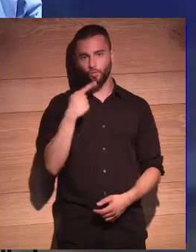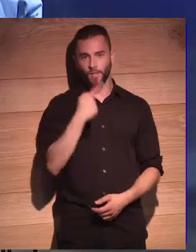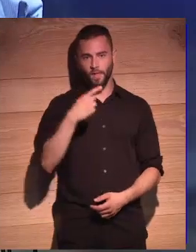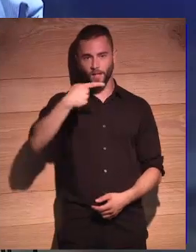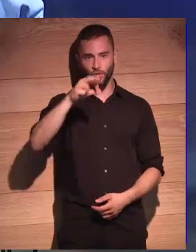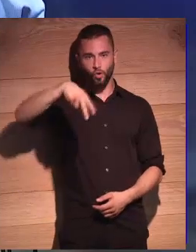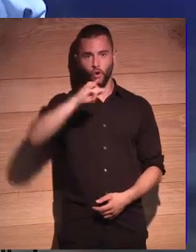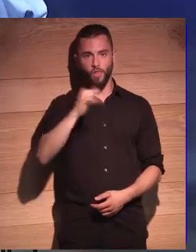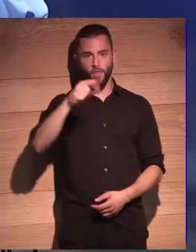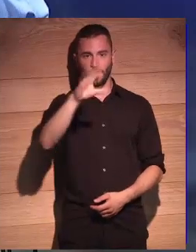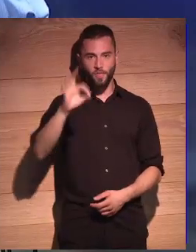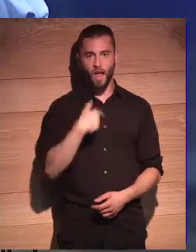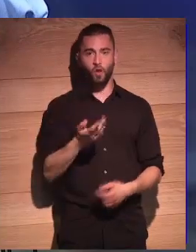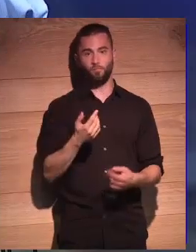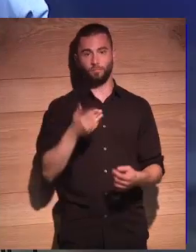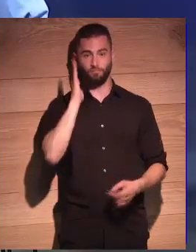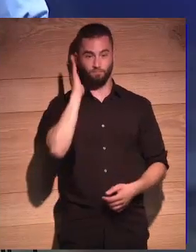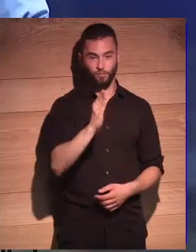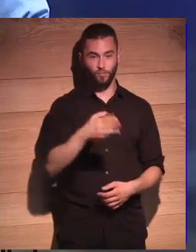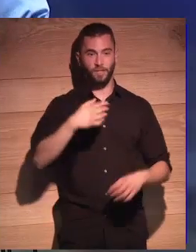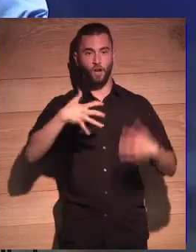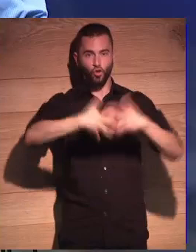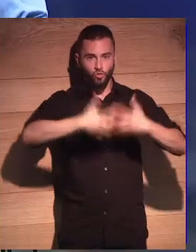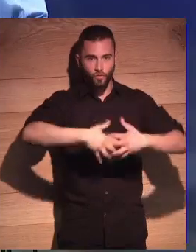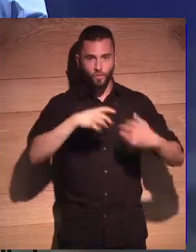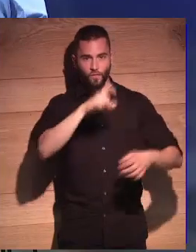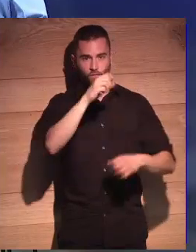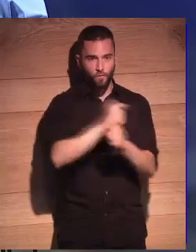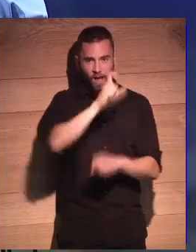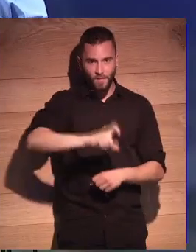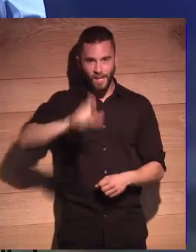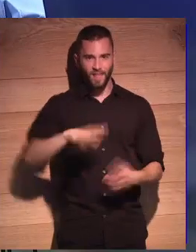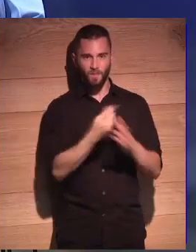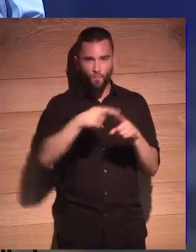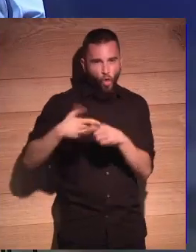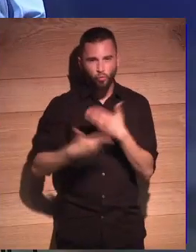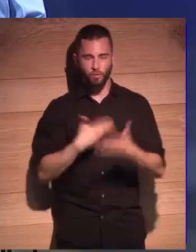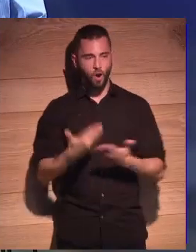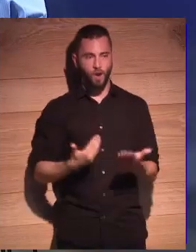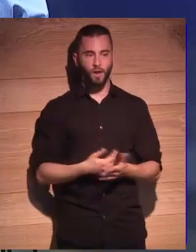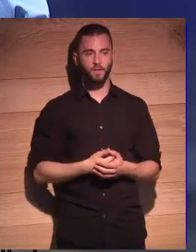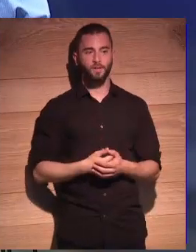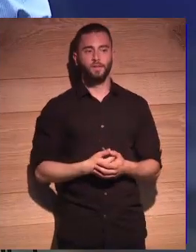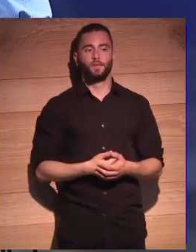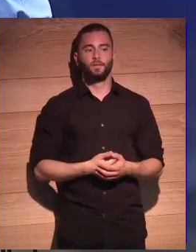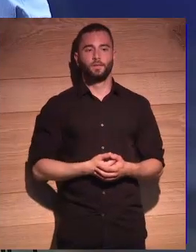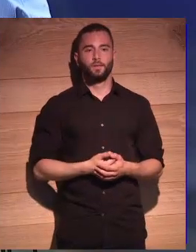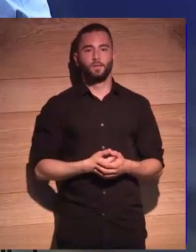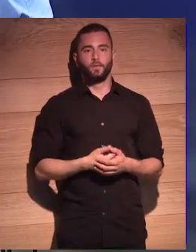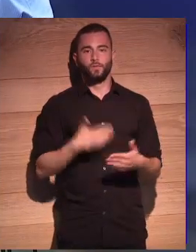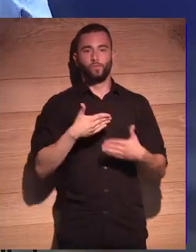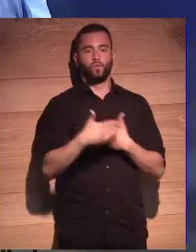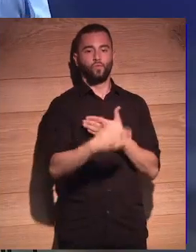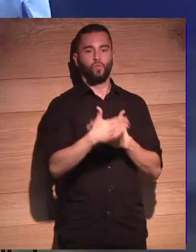I think this has to do with what you were saying before, Gonzalo, the gap between the makers.